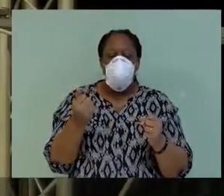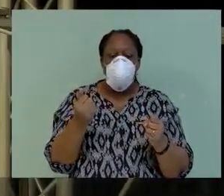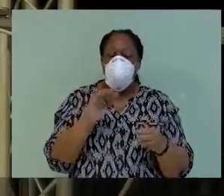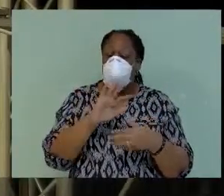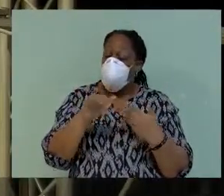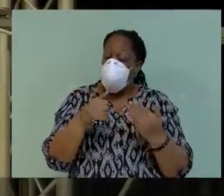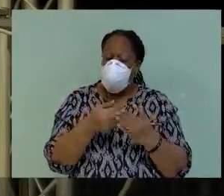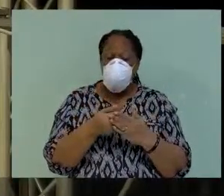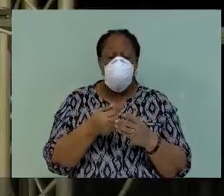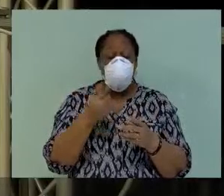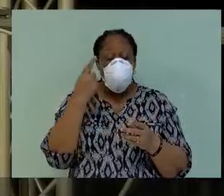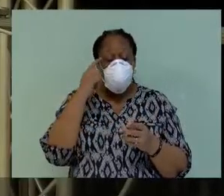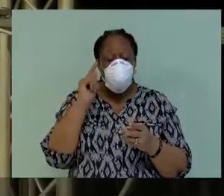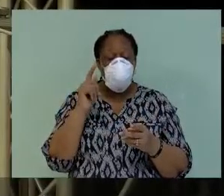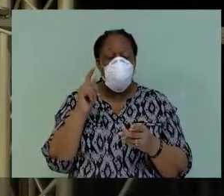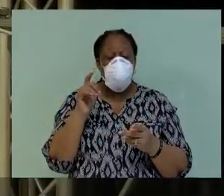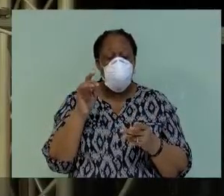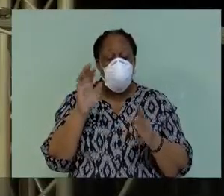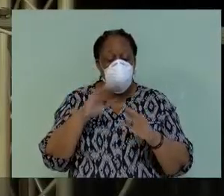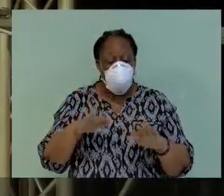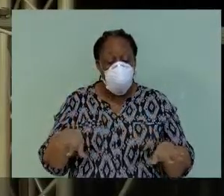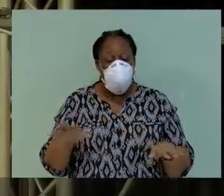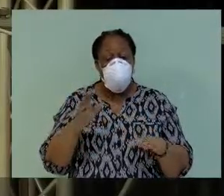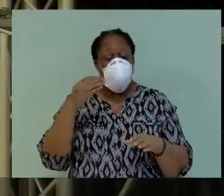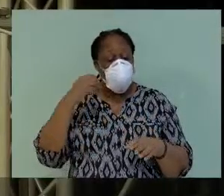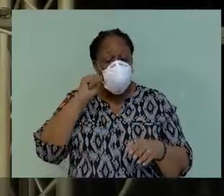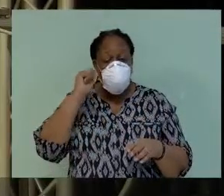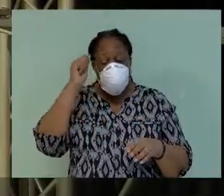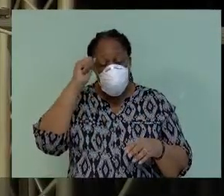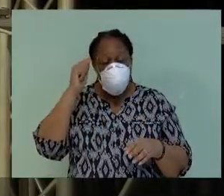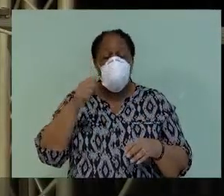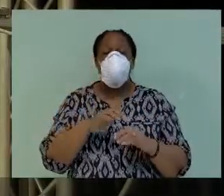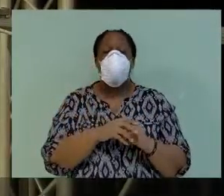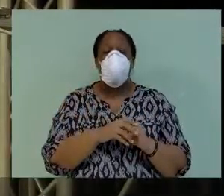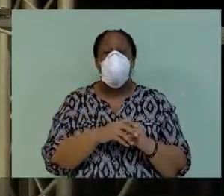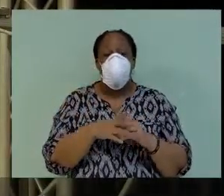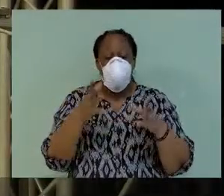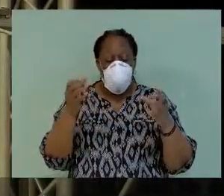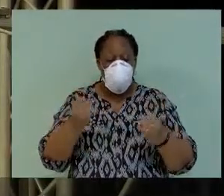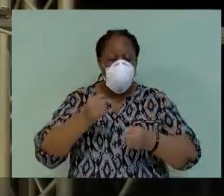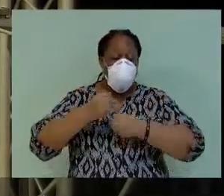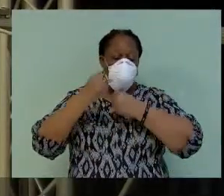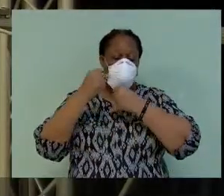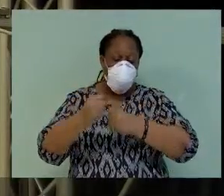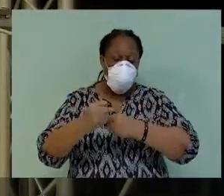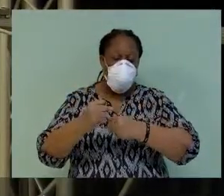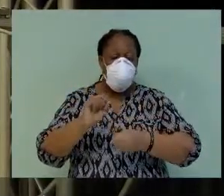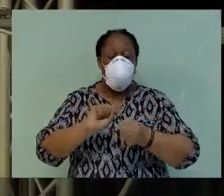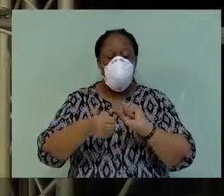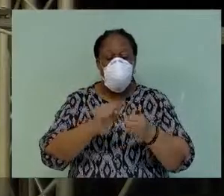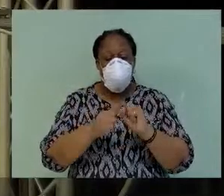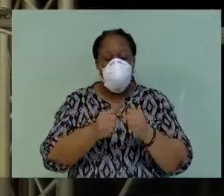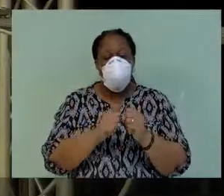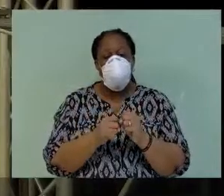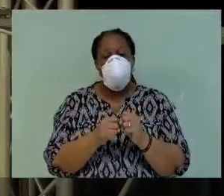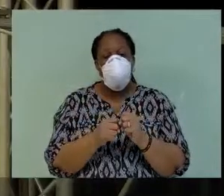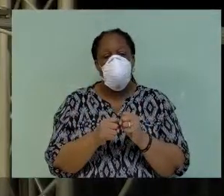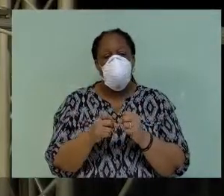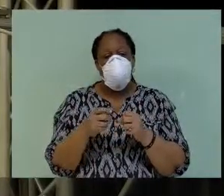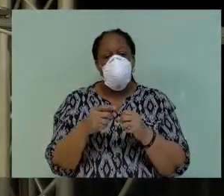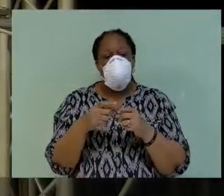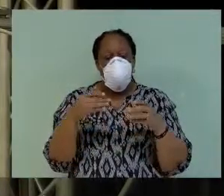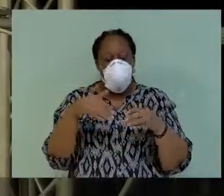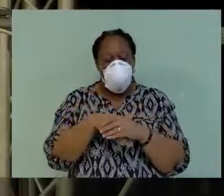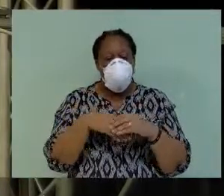to develop sports as an industry, and to strengthen sports bodies and associations with good governance